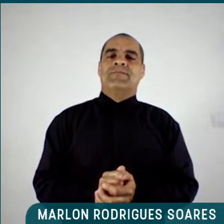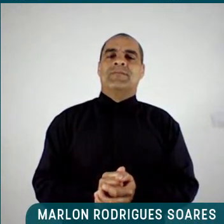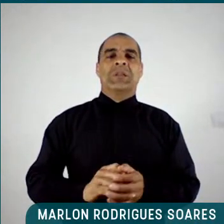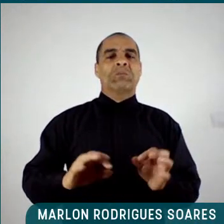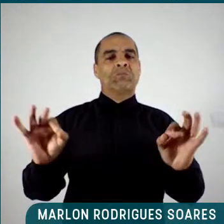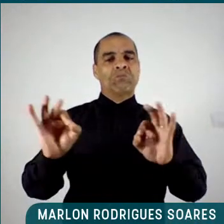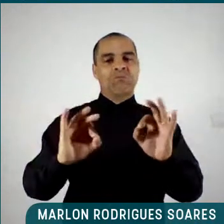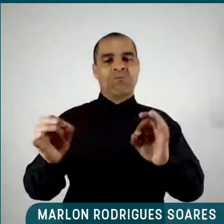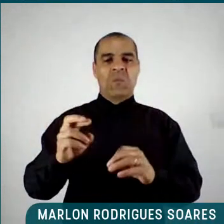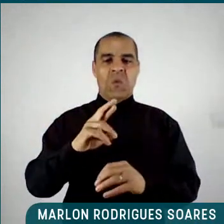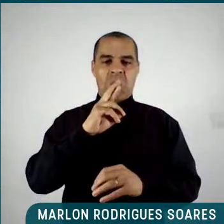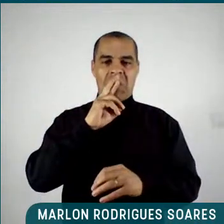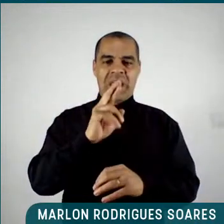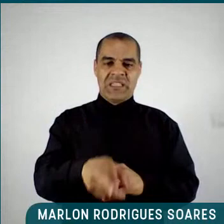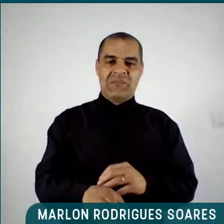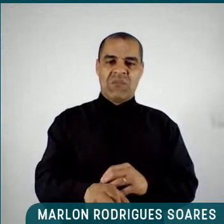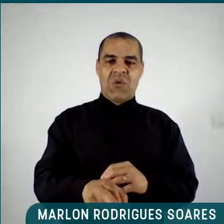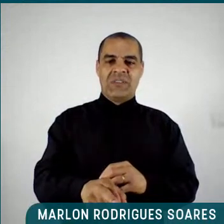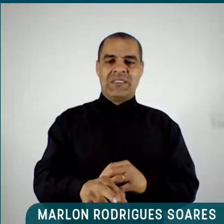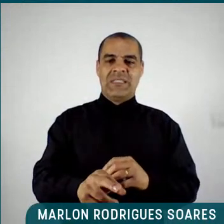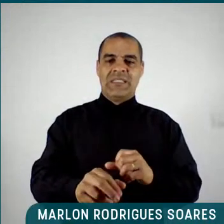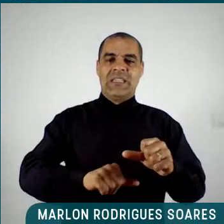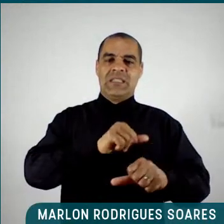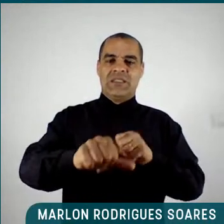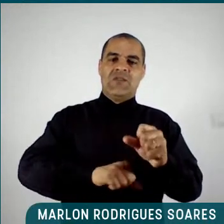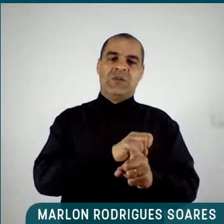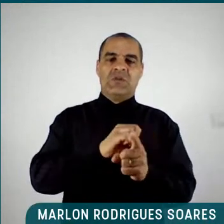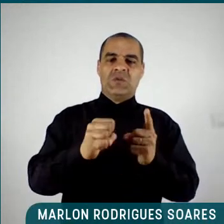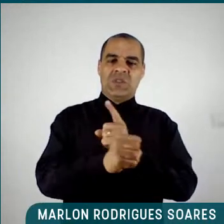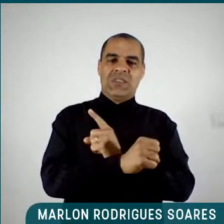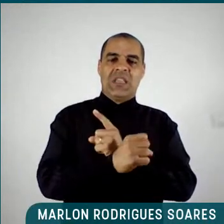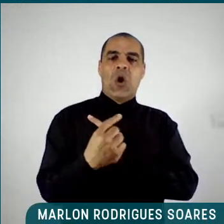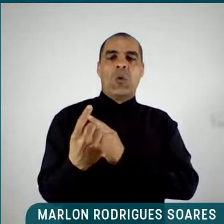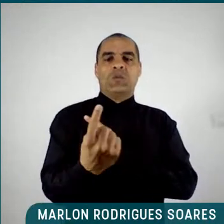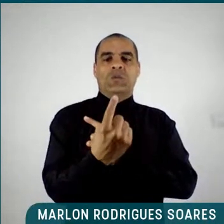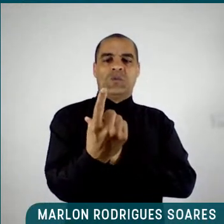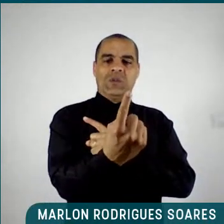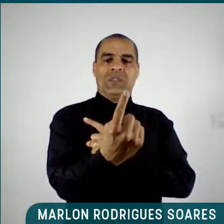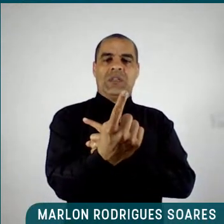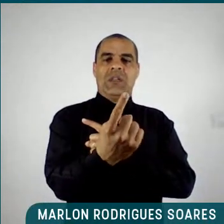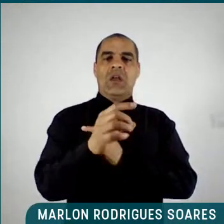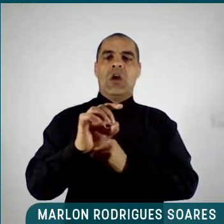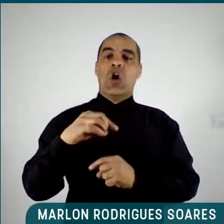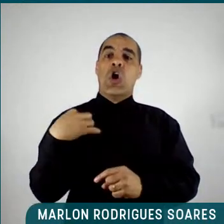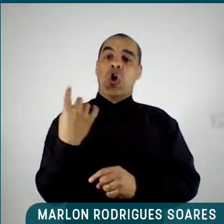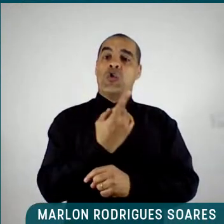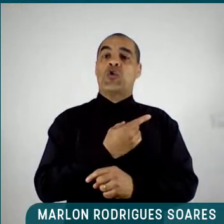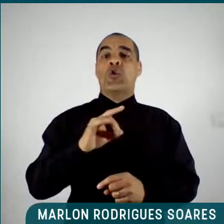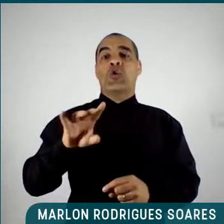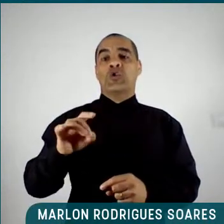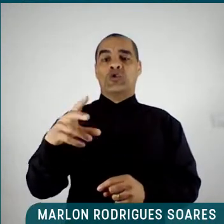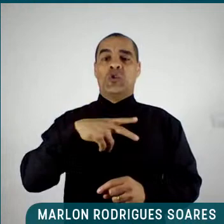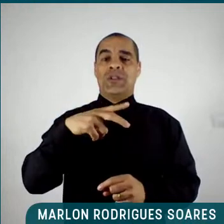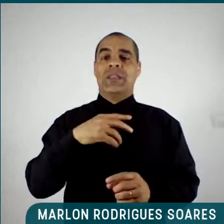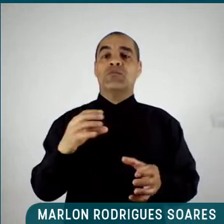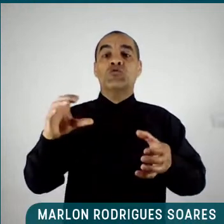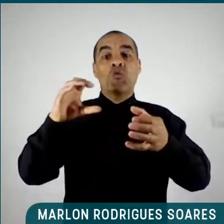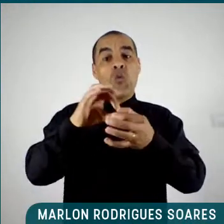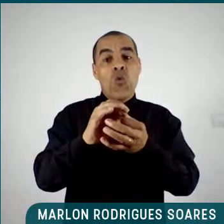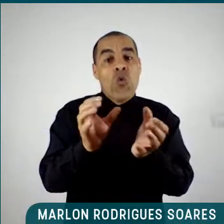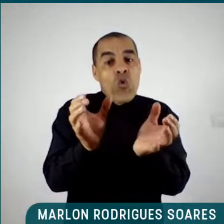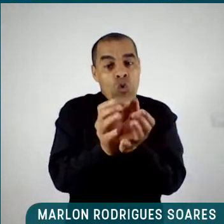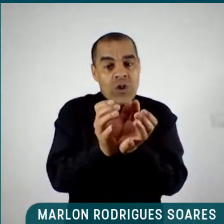transversality. Transformação social ela é solitária, Marina. Nós só Well, existimos no social transformation o